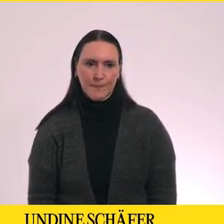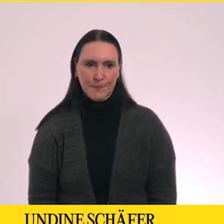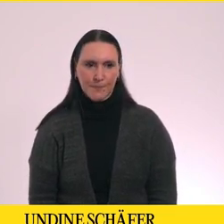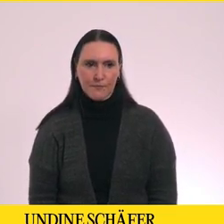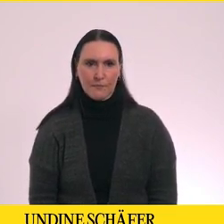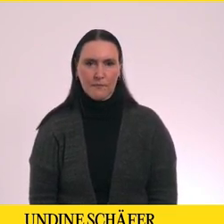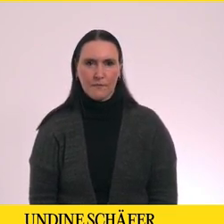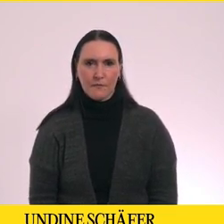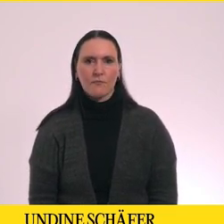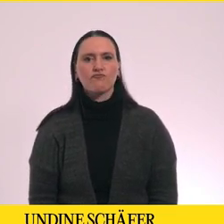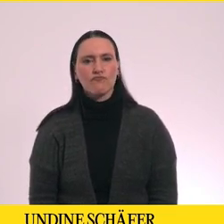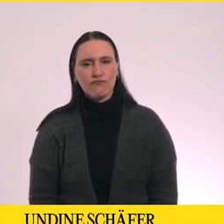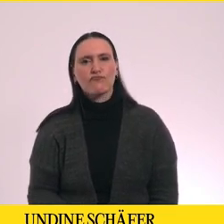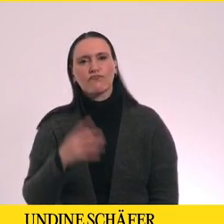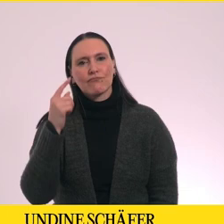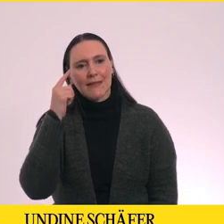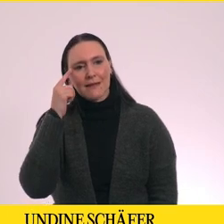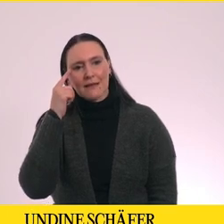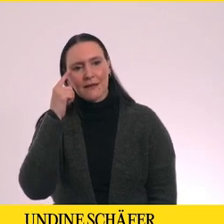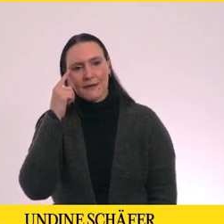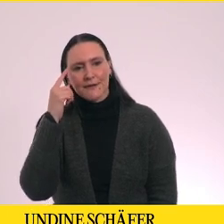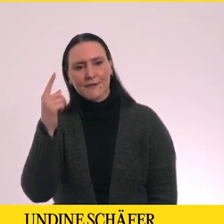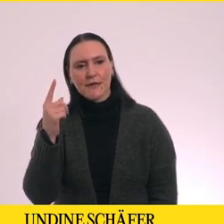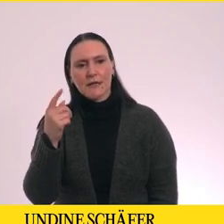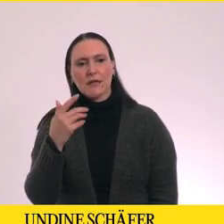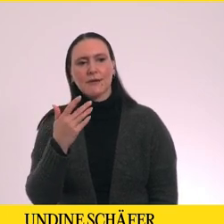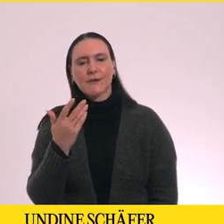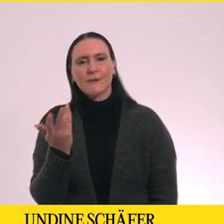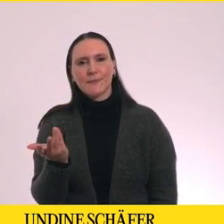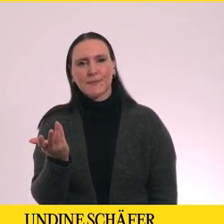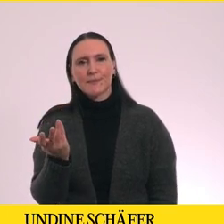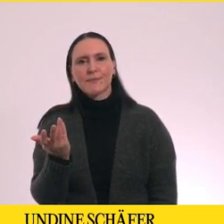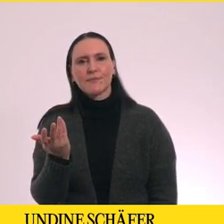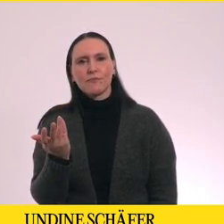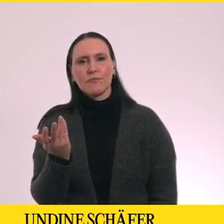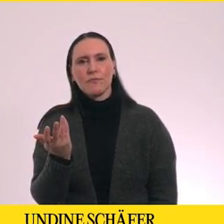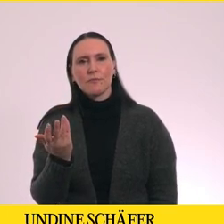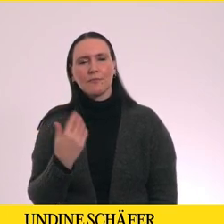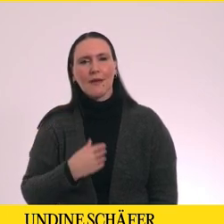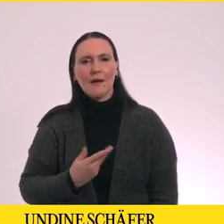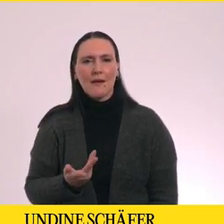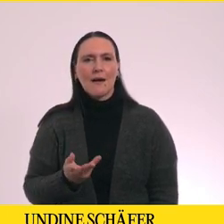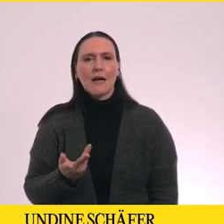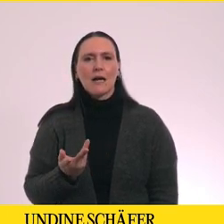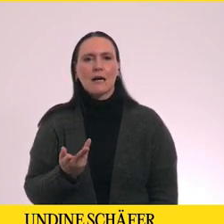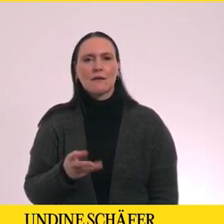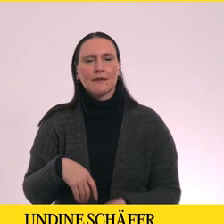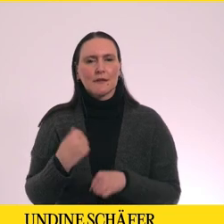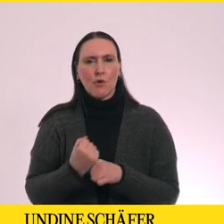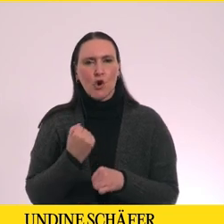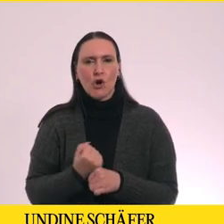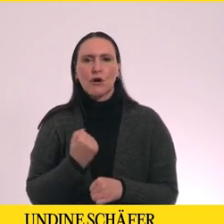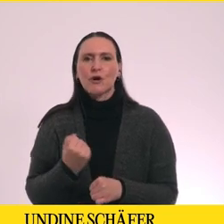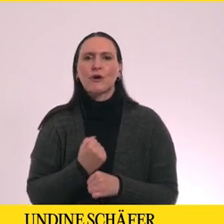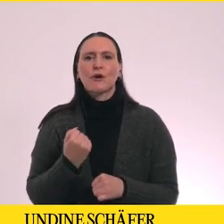we're always walking along an ethical tightrope of around